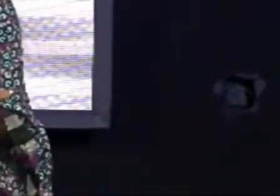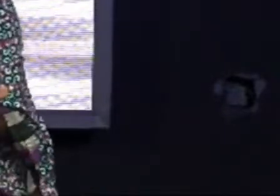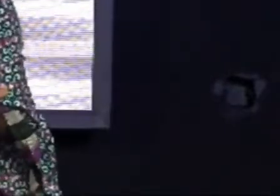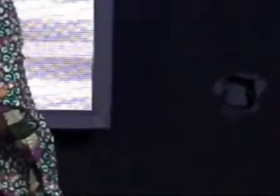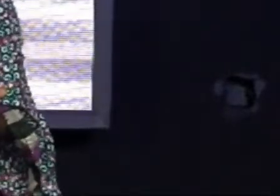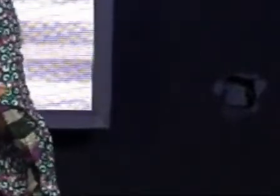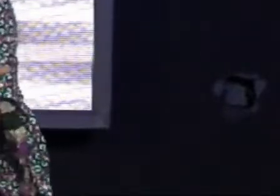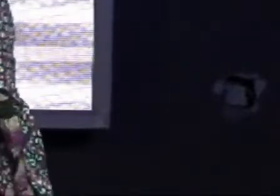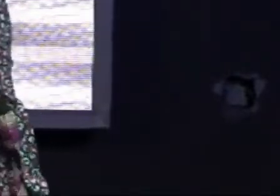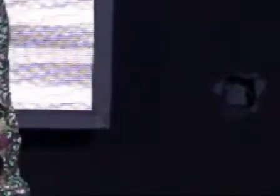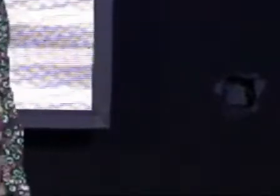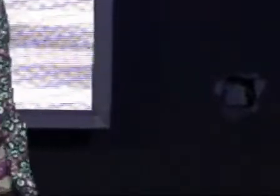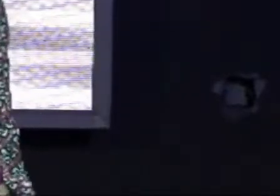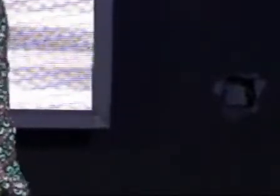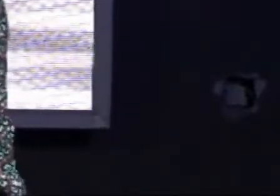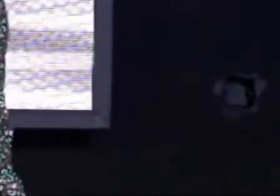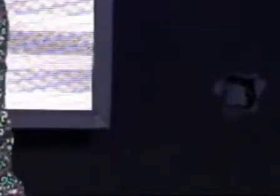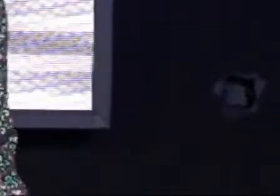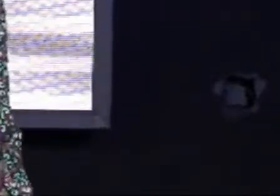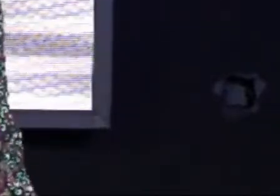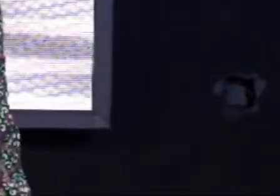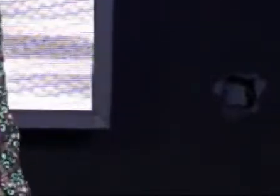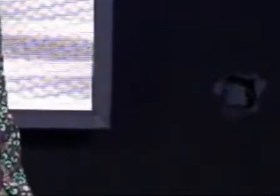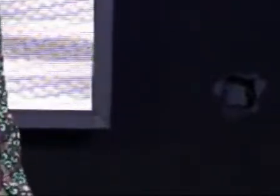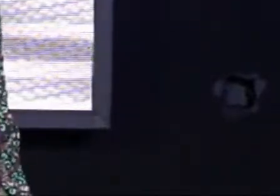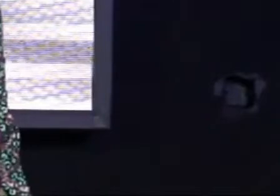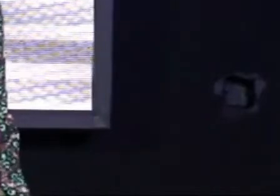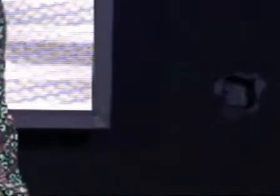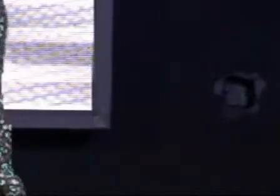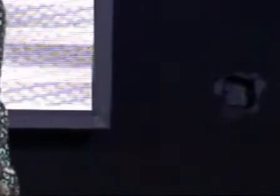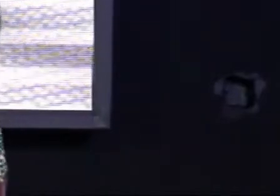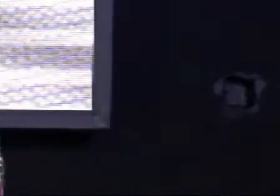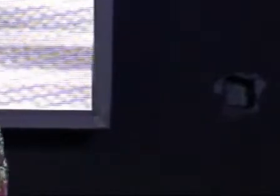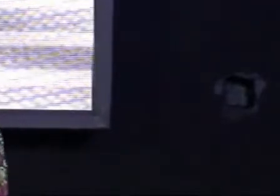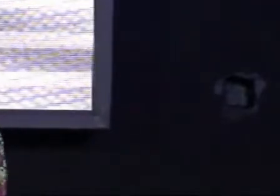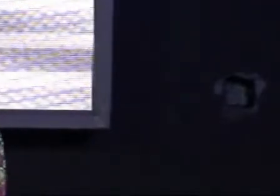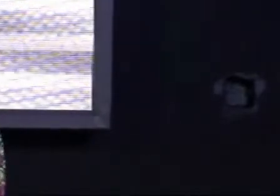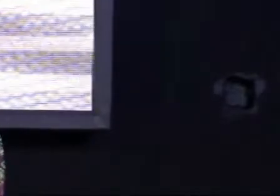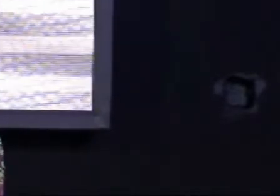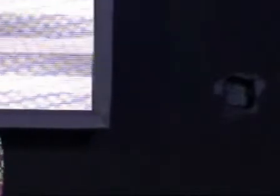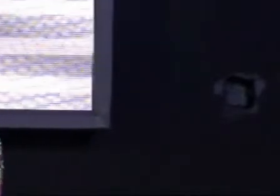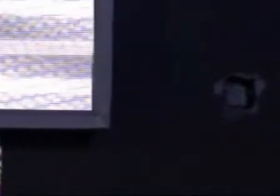art. How is that? Art for art's sake. And then